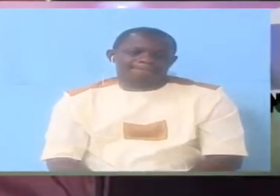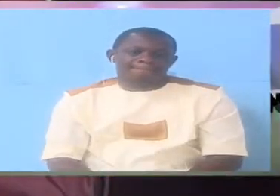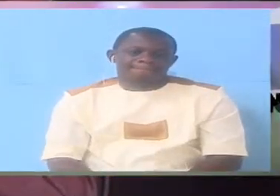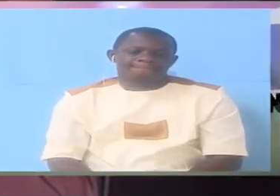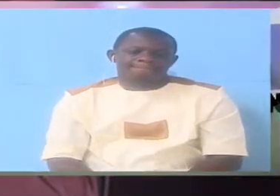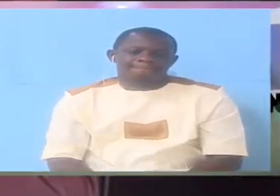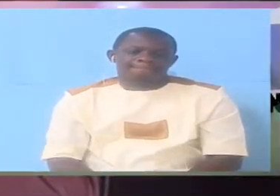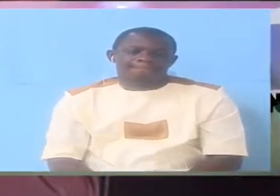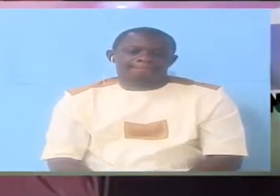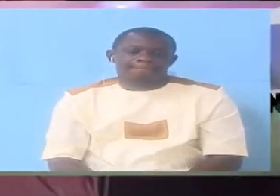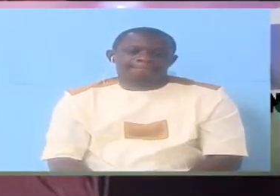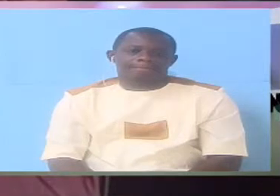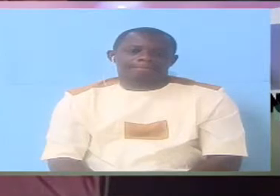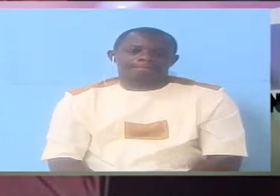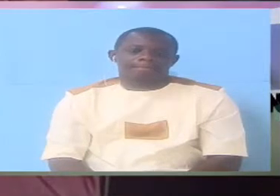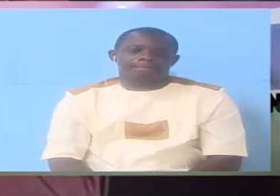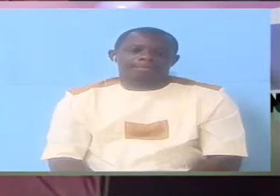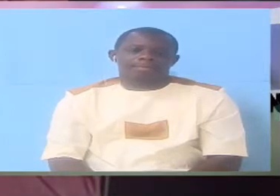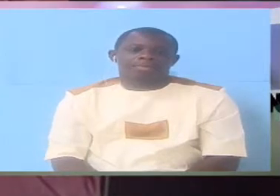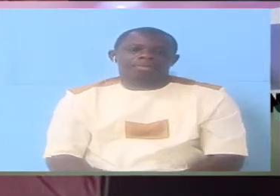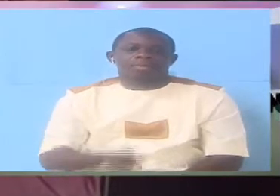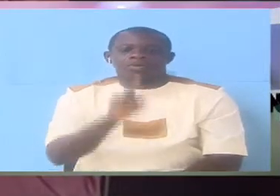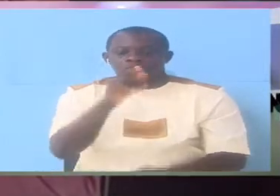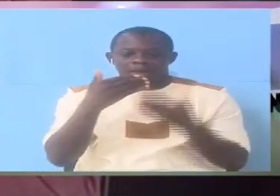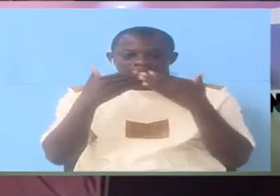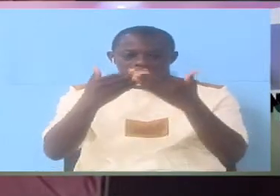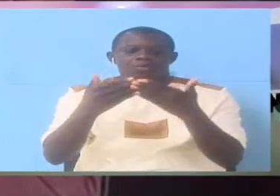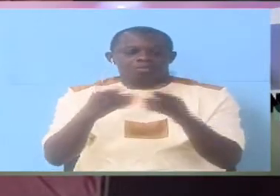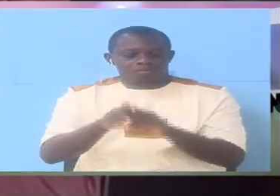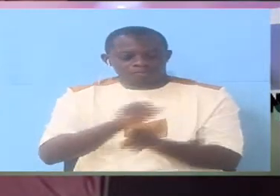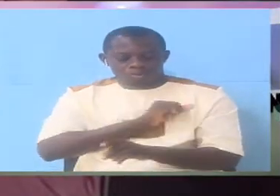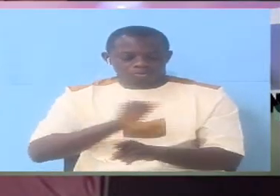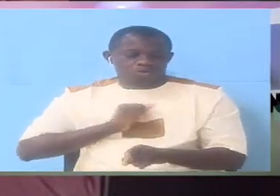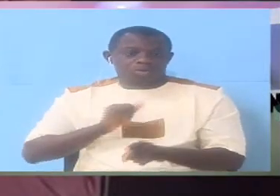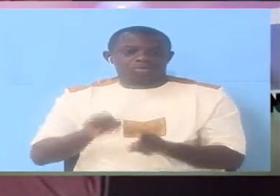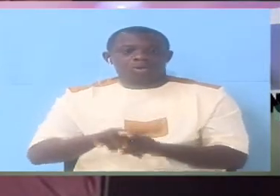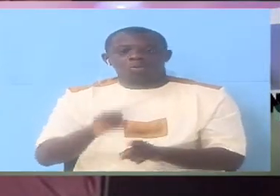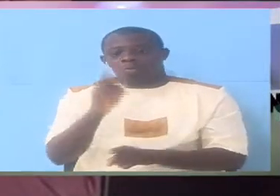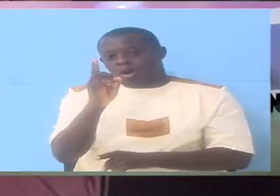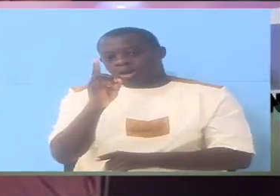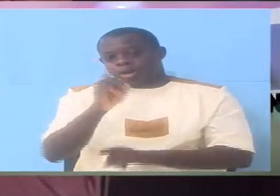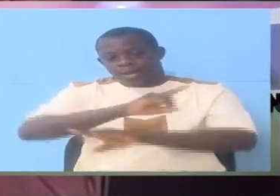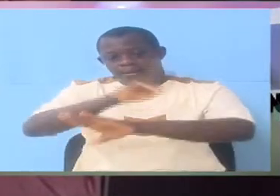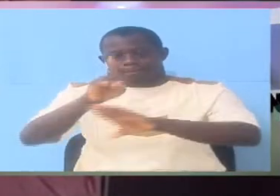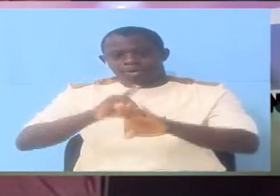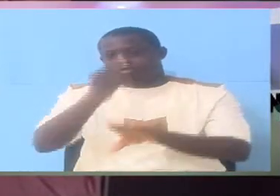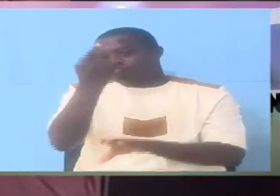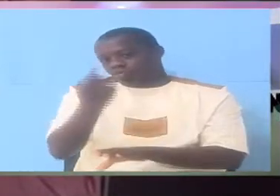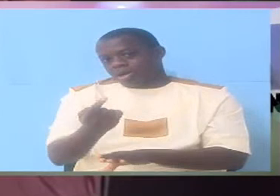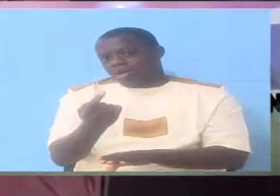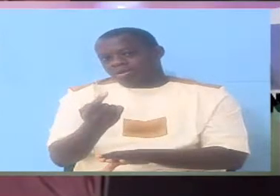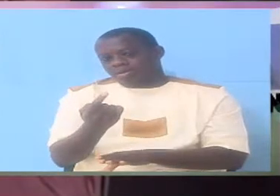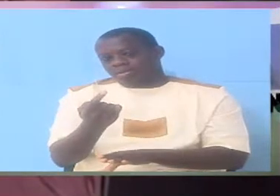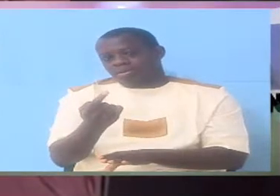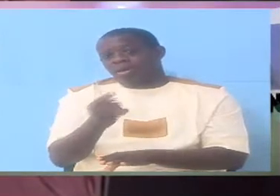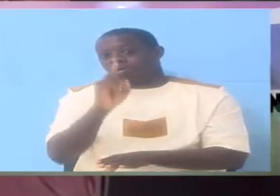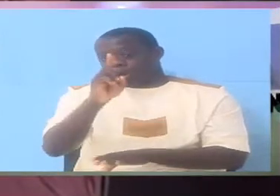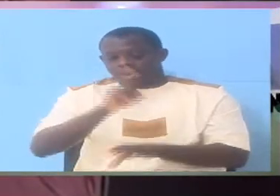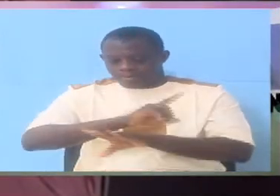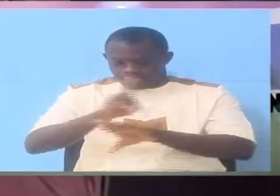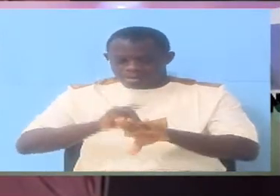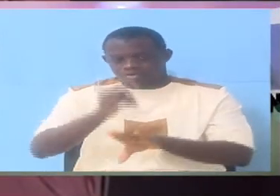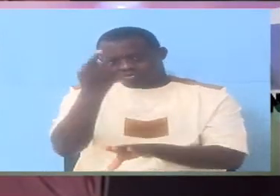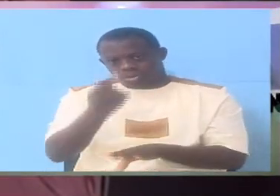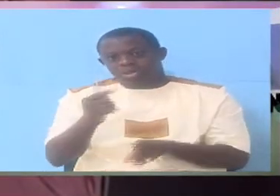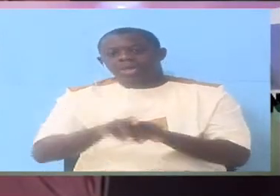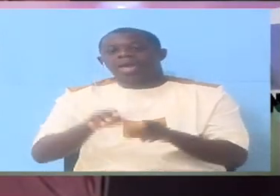Ya kwenye pananko alejindiro ke dula kilinda malto te men kalamuta wala mu Kairaba station. He also told us that there